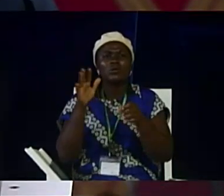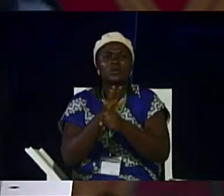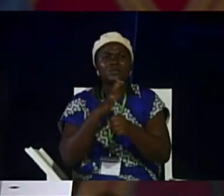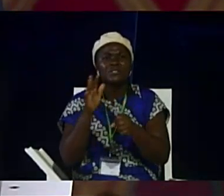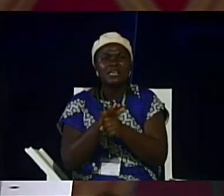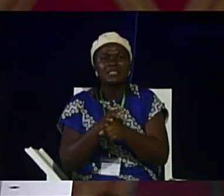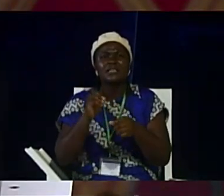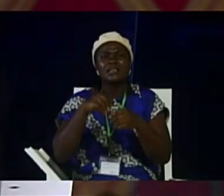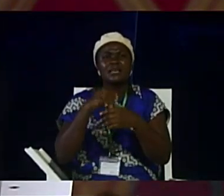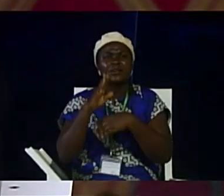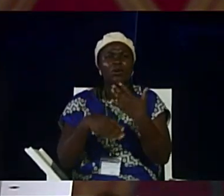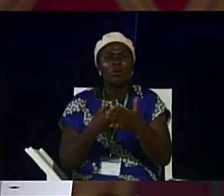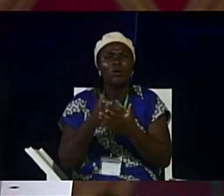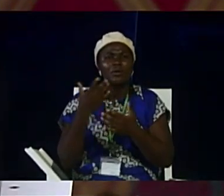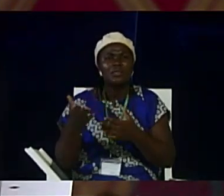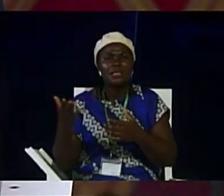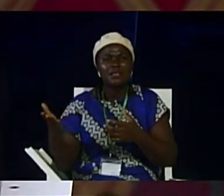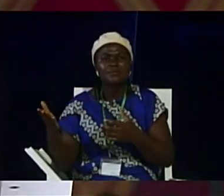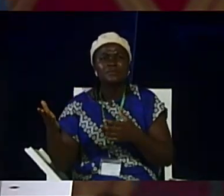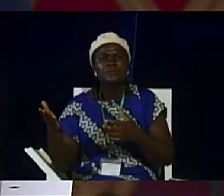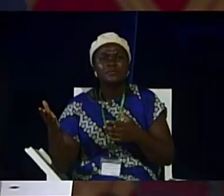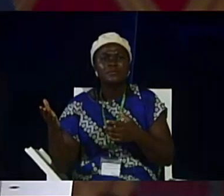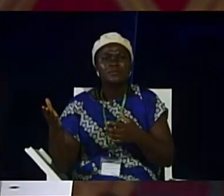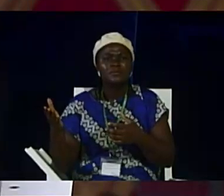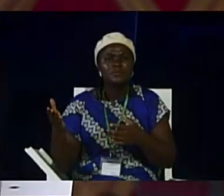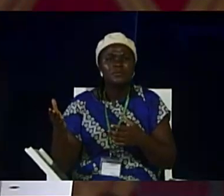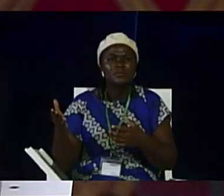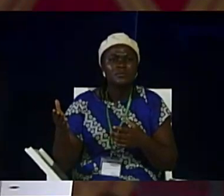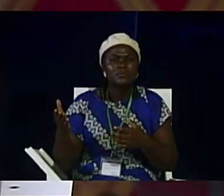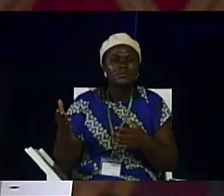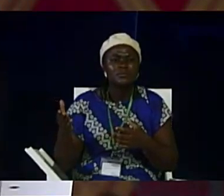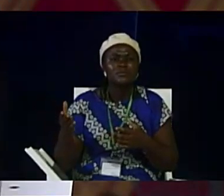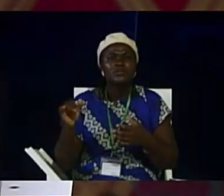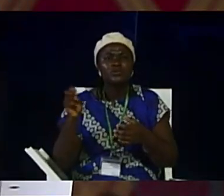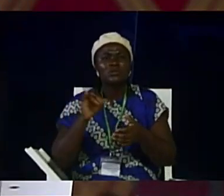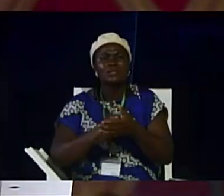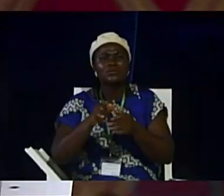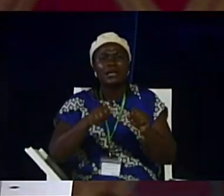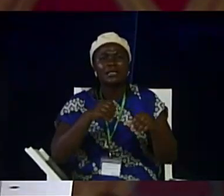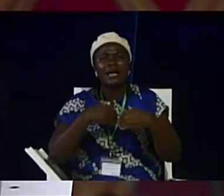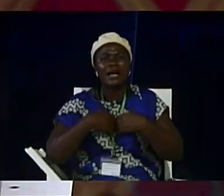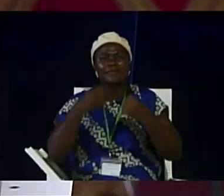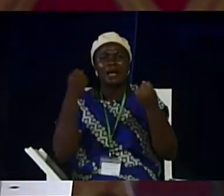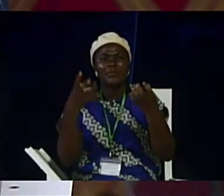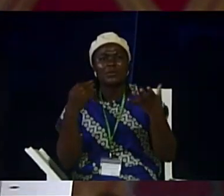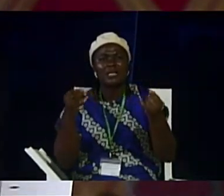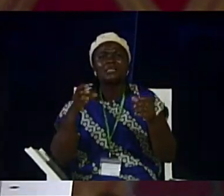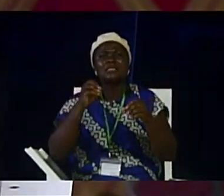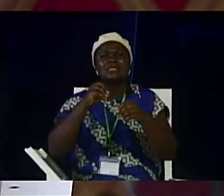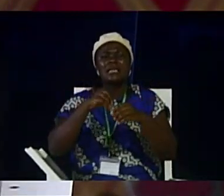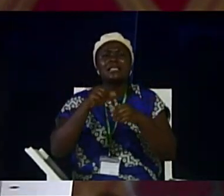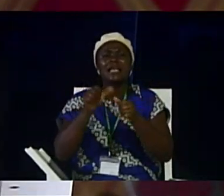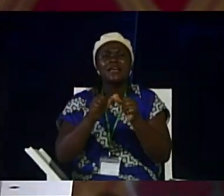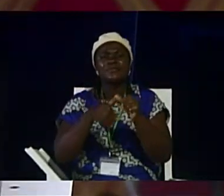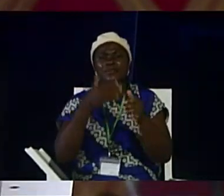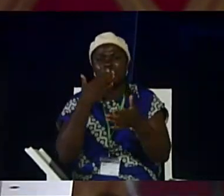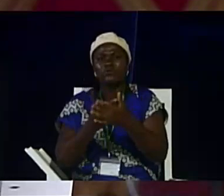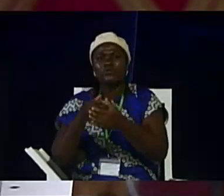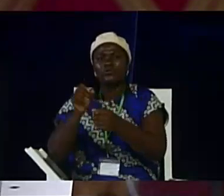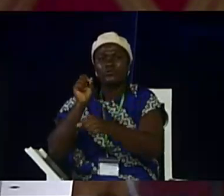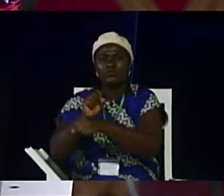all things so that you will have abundance in every good work. I need to sound